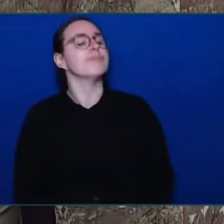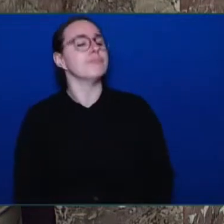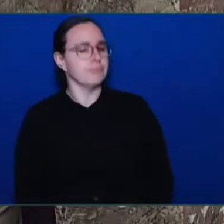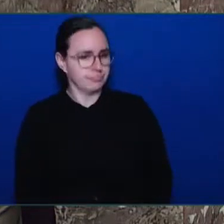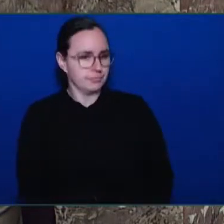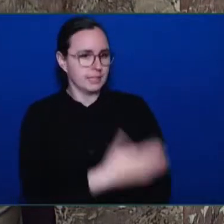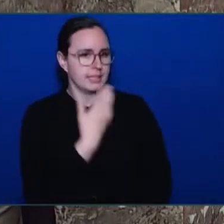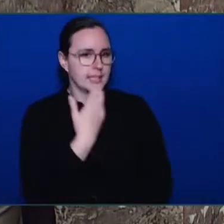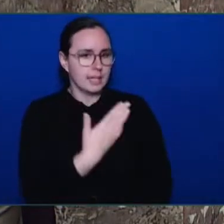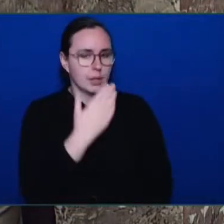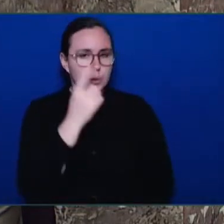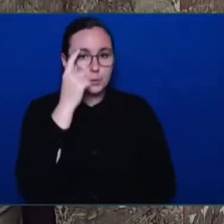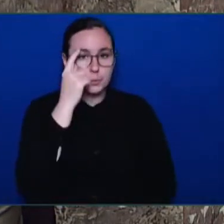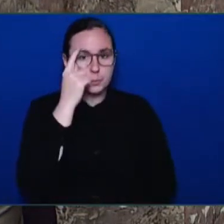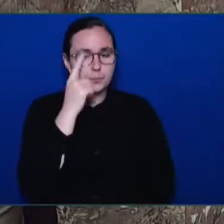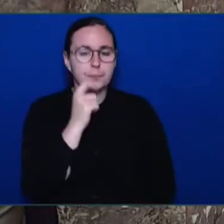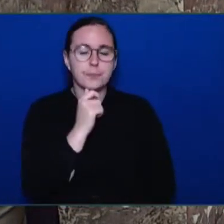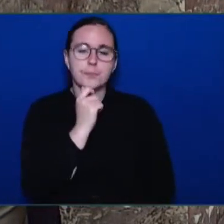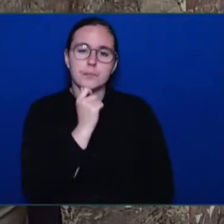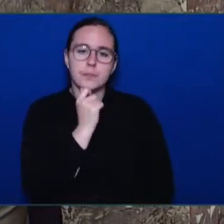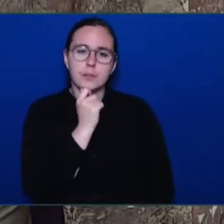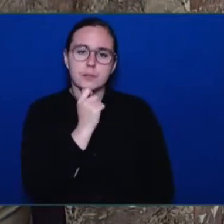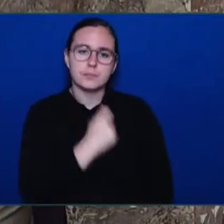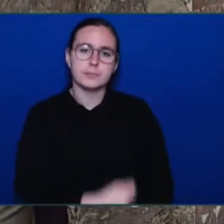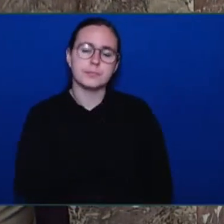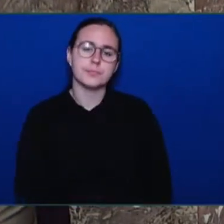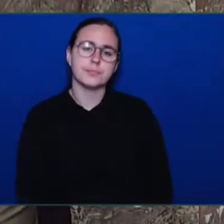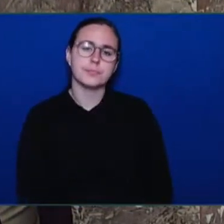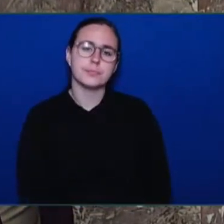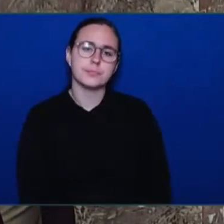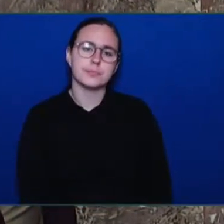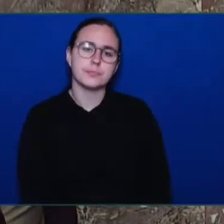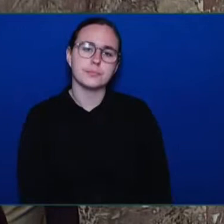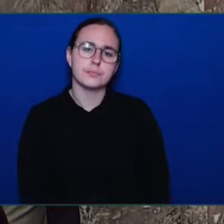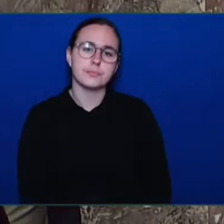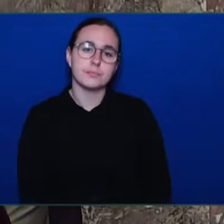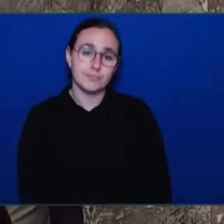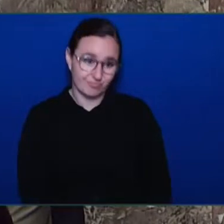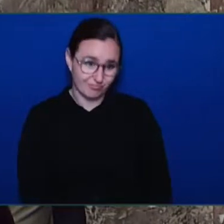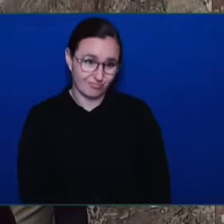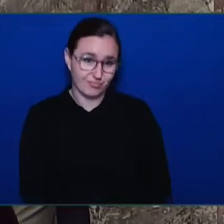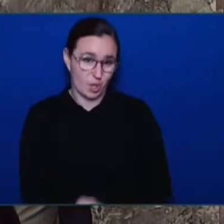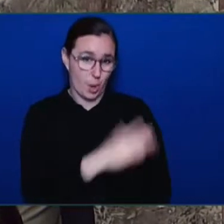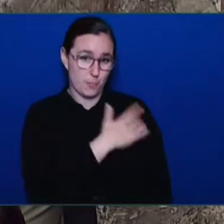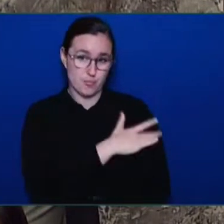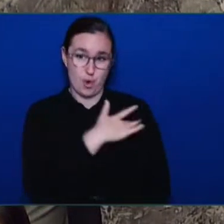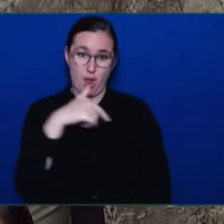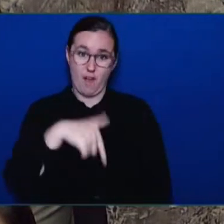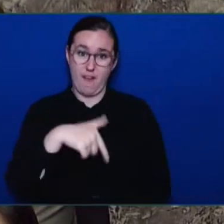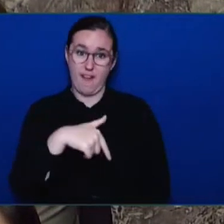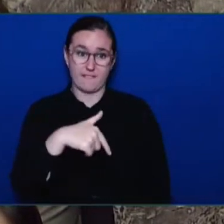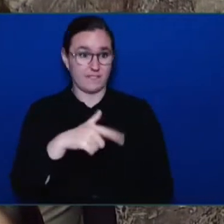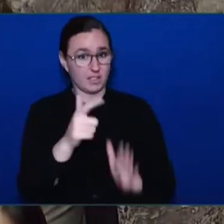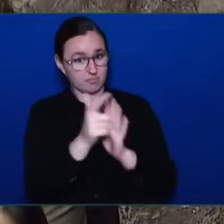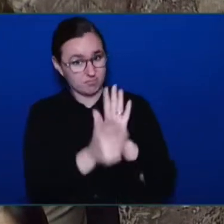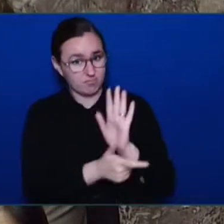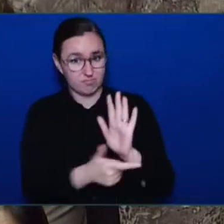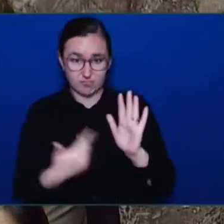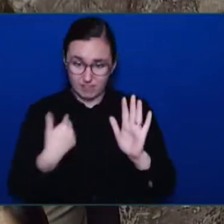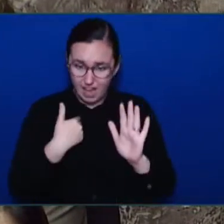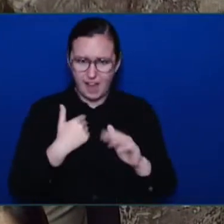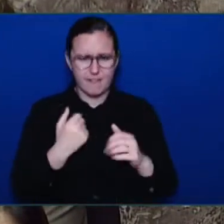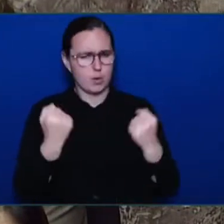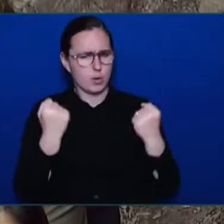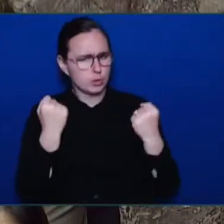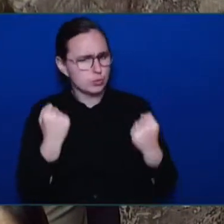of course, a province of laws. We've strengthened the Medicare Protection Act. We have a strong Medical Services Commission, which